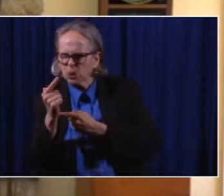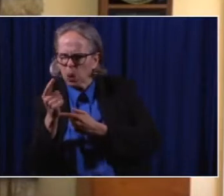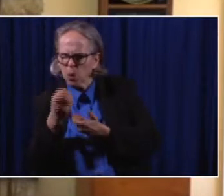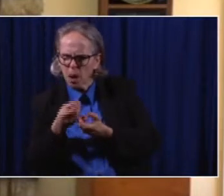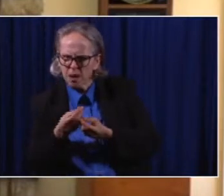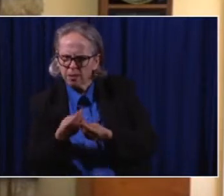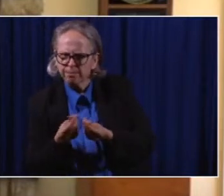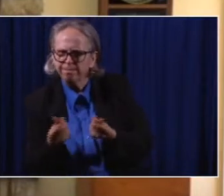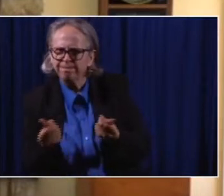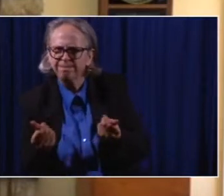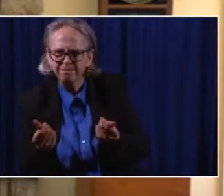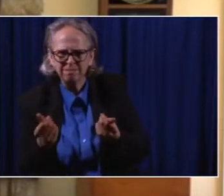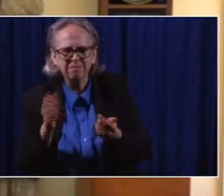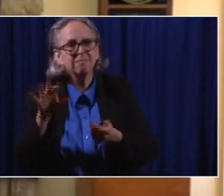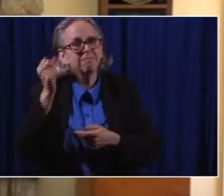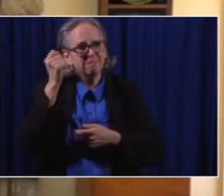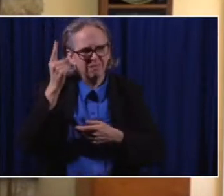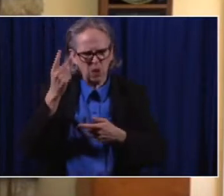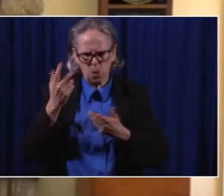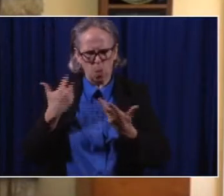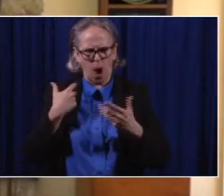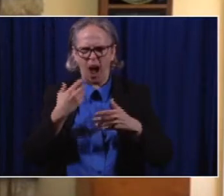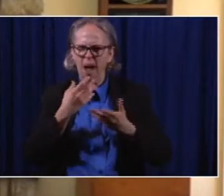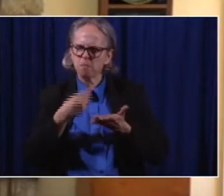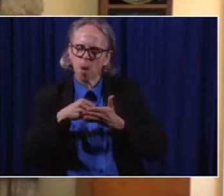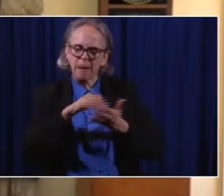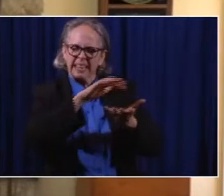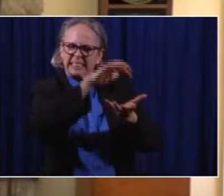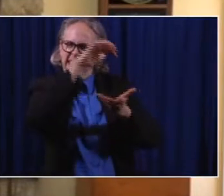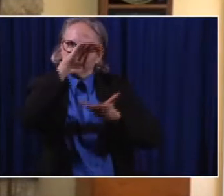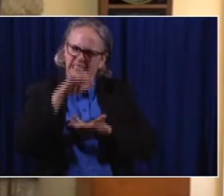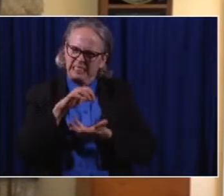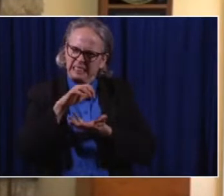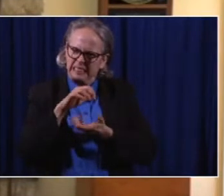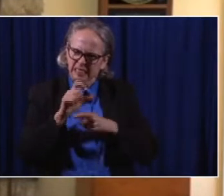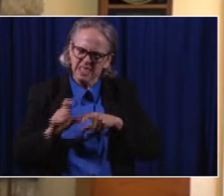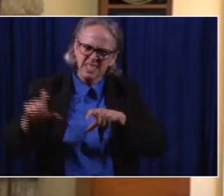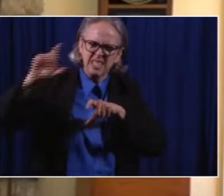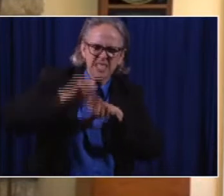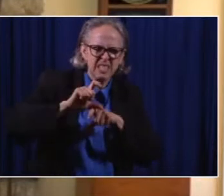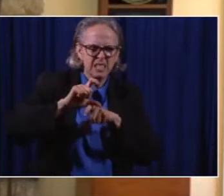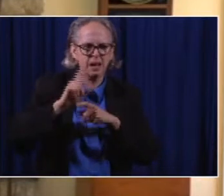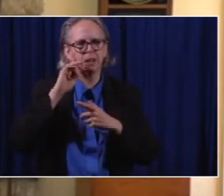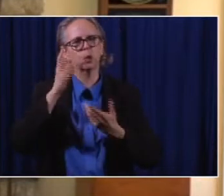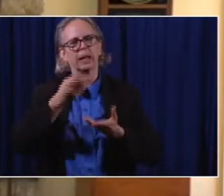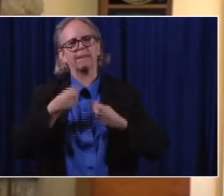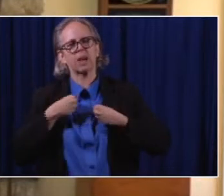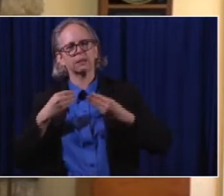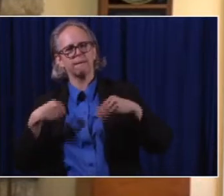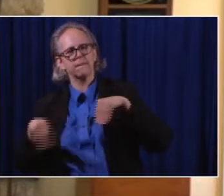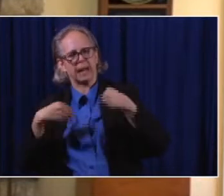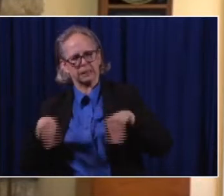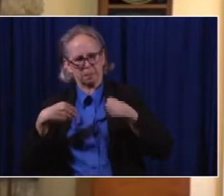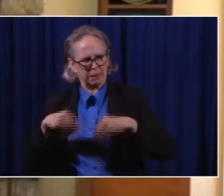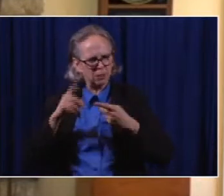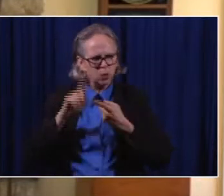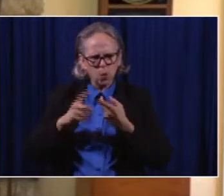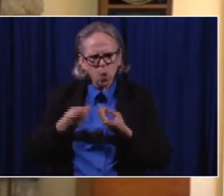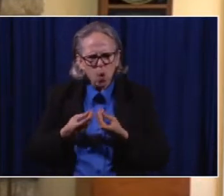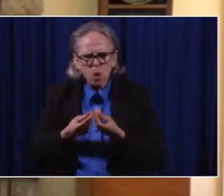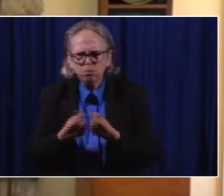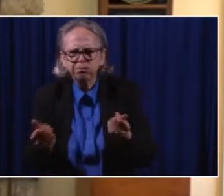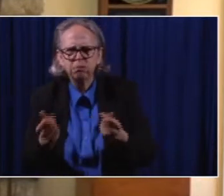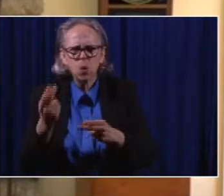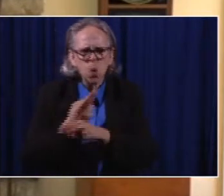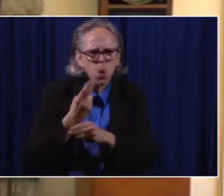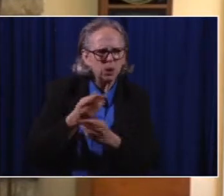So being able to carry that over is very important. Having additional money is important as well. So